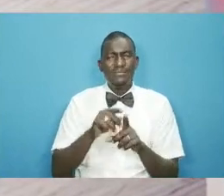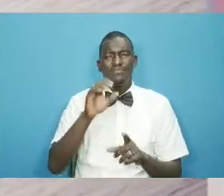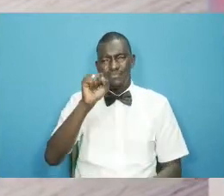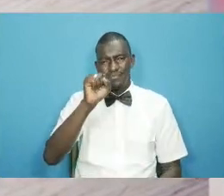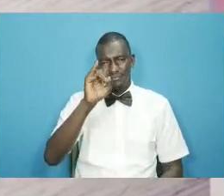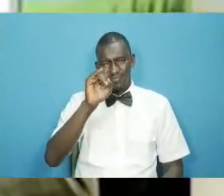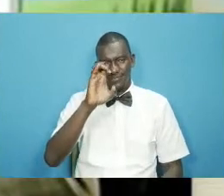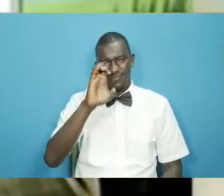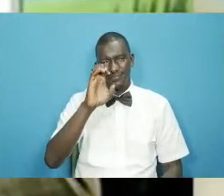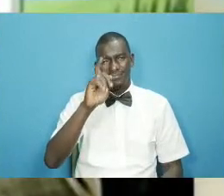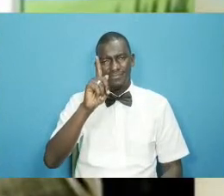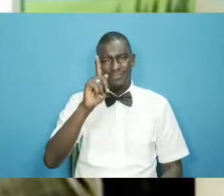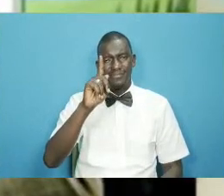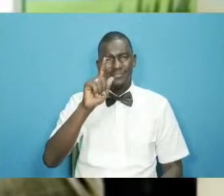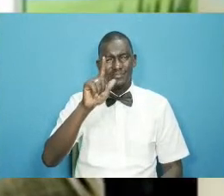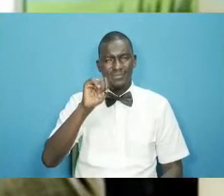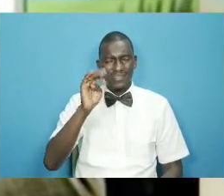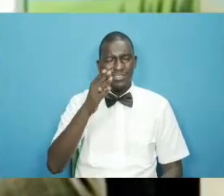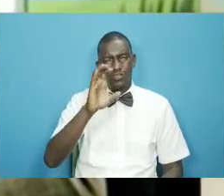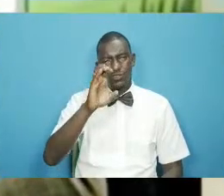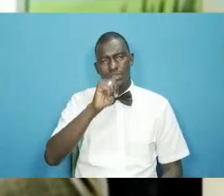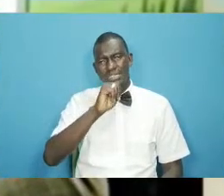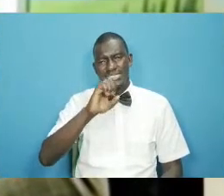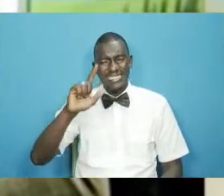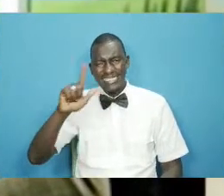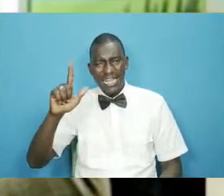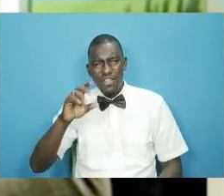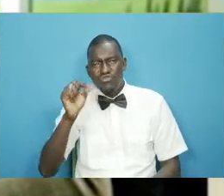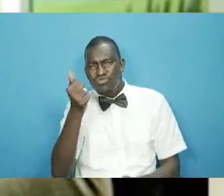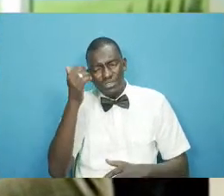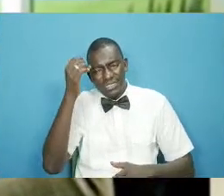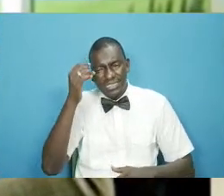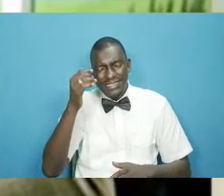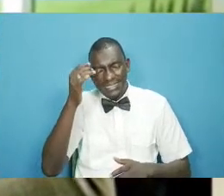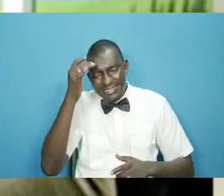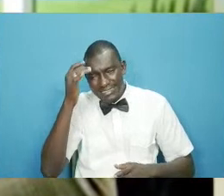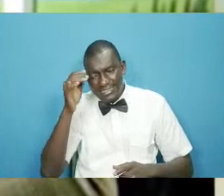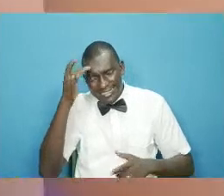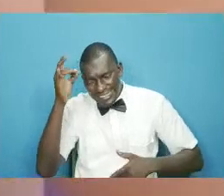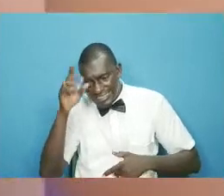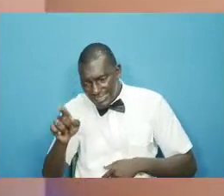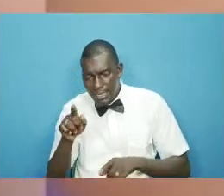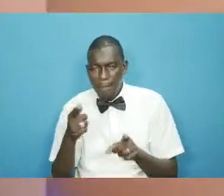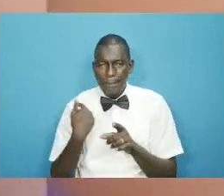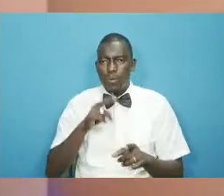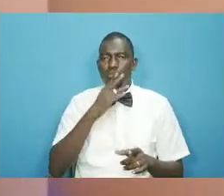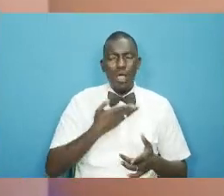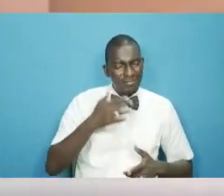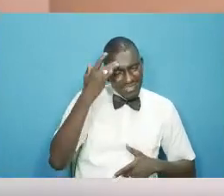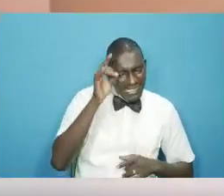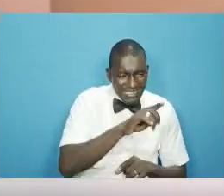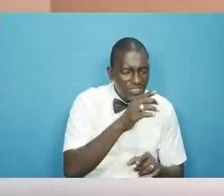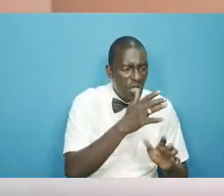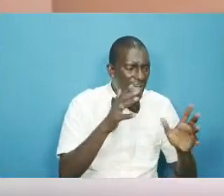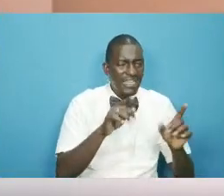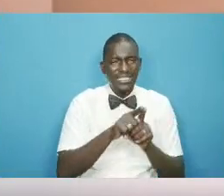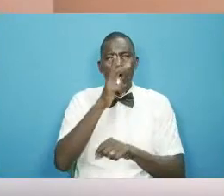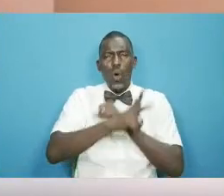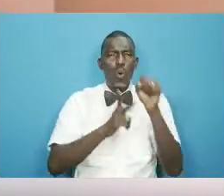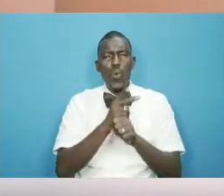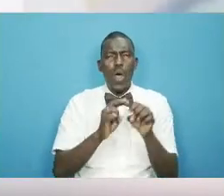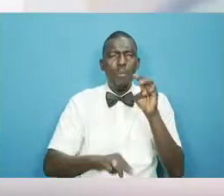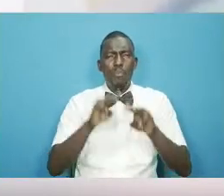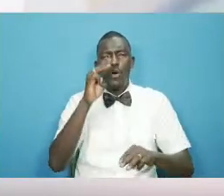Chair Kai Bangbola MBA said a new treatment brings new hope for people living with sickle cell disorder, the world's most